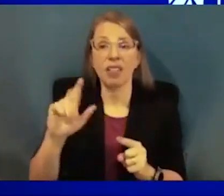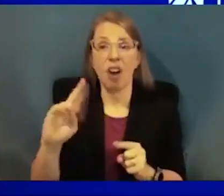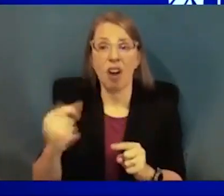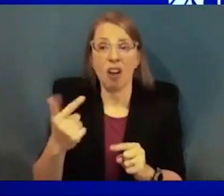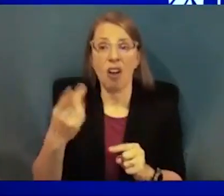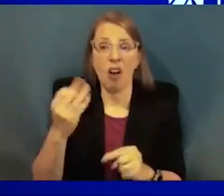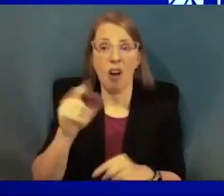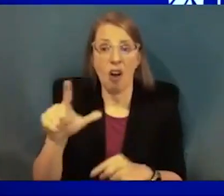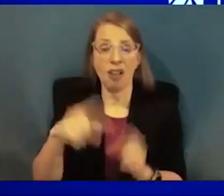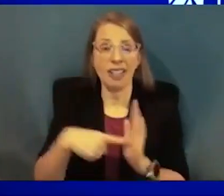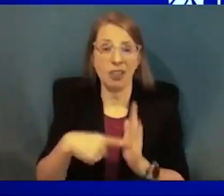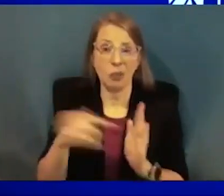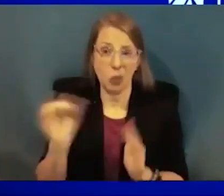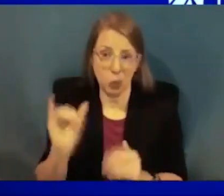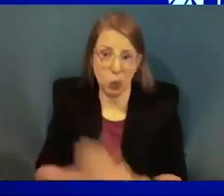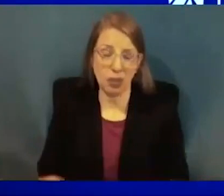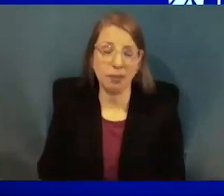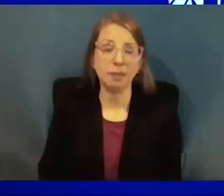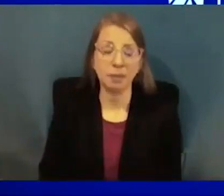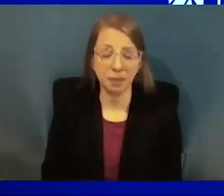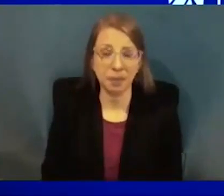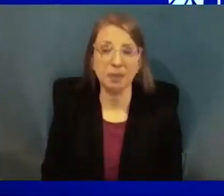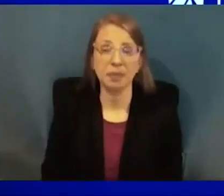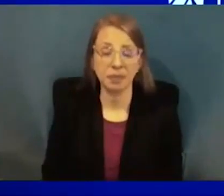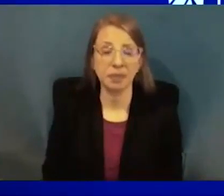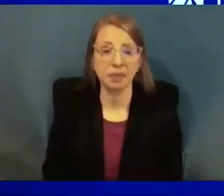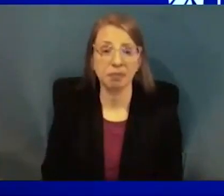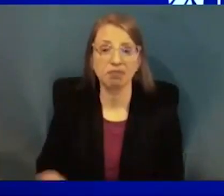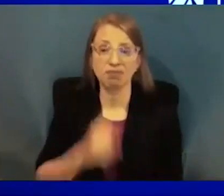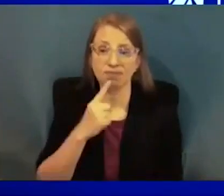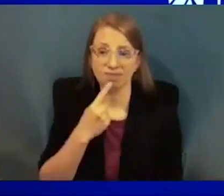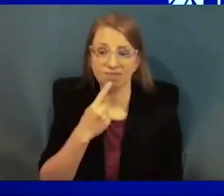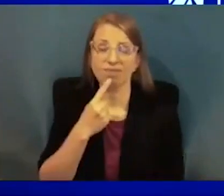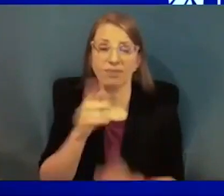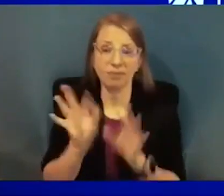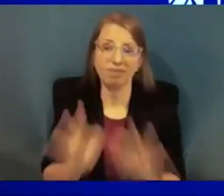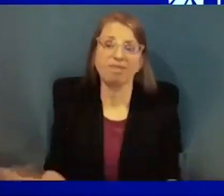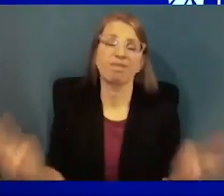them as well. So it continues to be vitally important. These